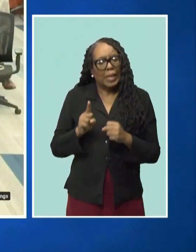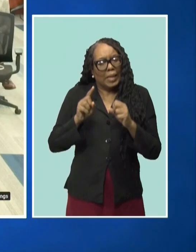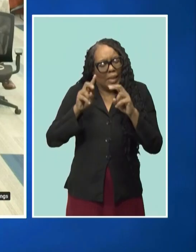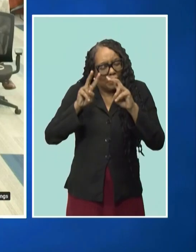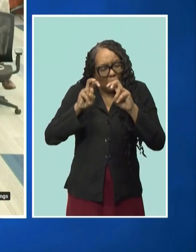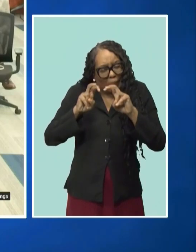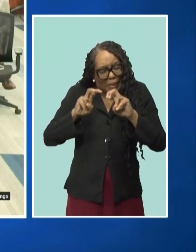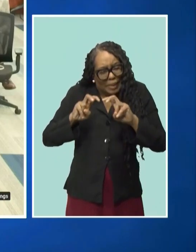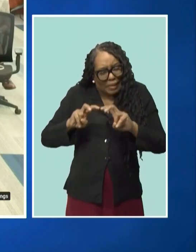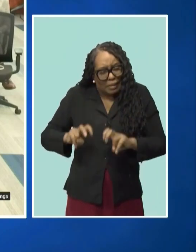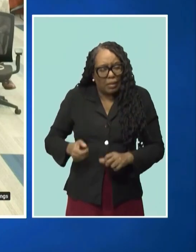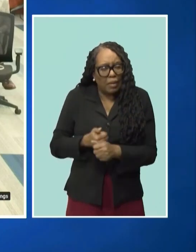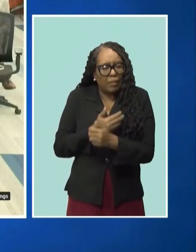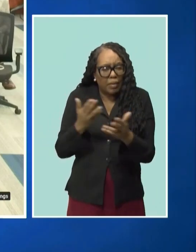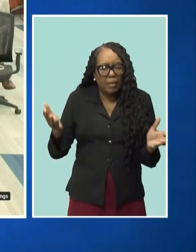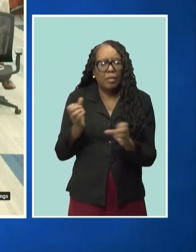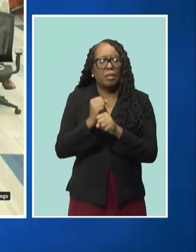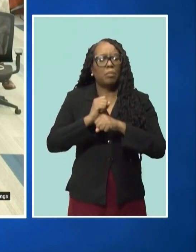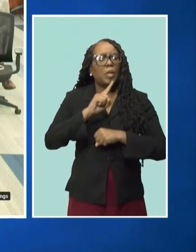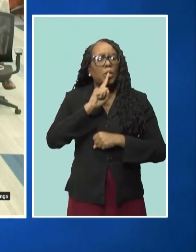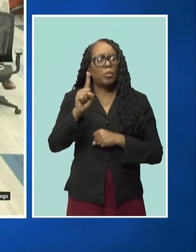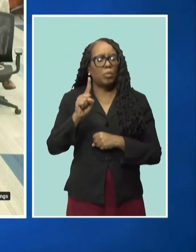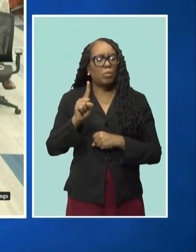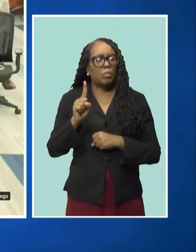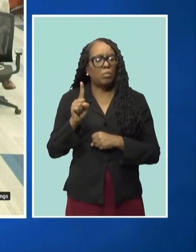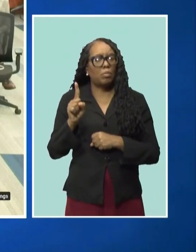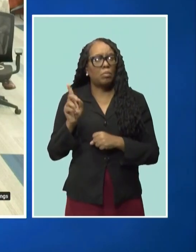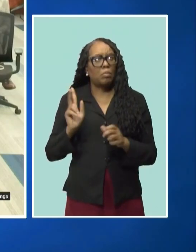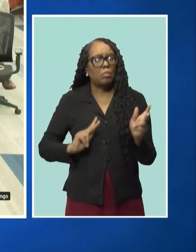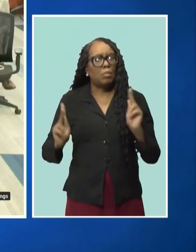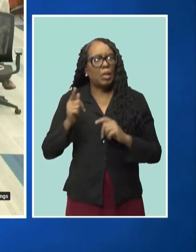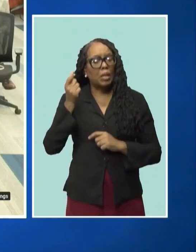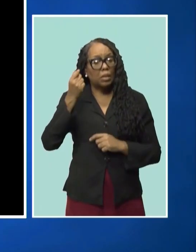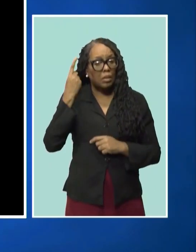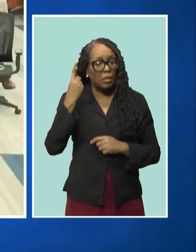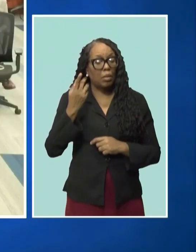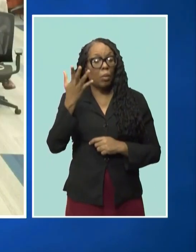also to get them on board and to buy into why it's necessary.